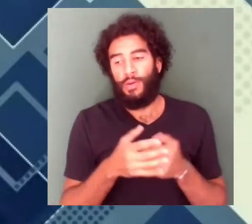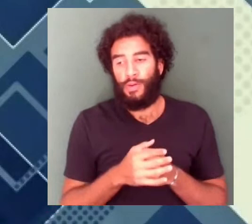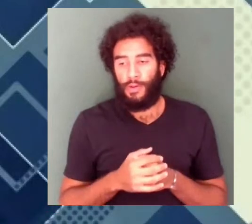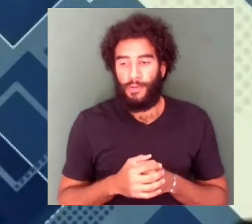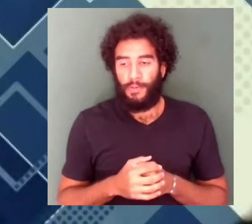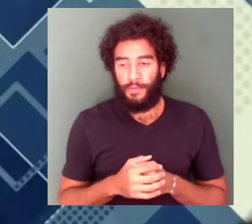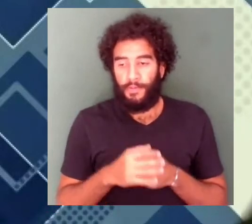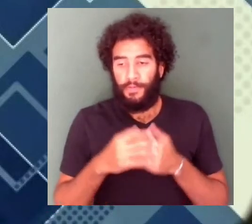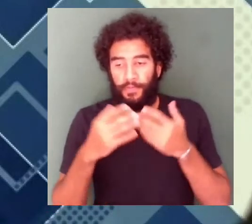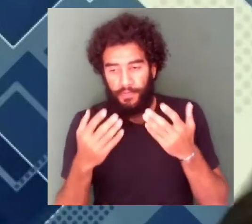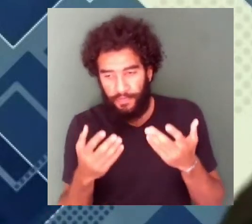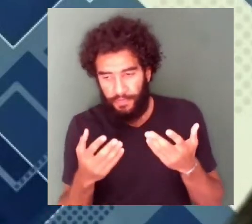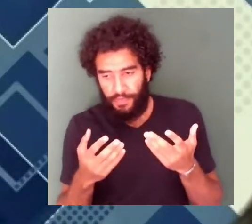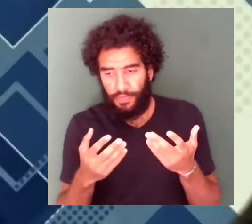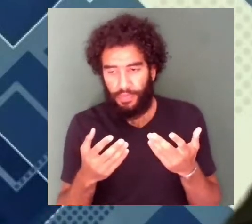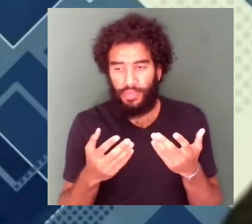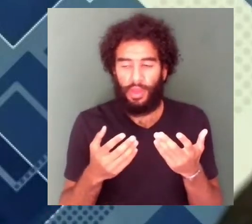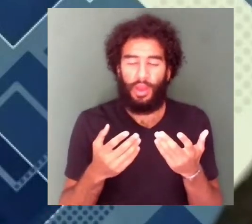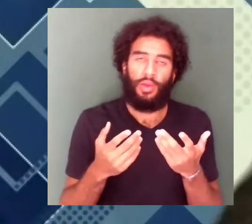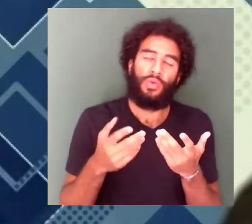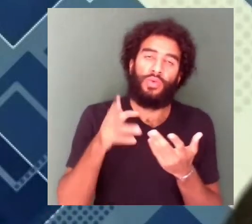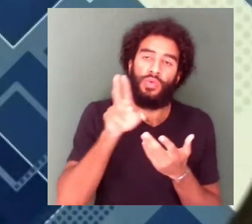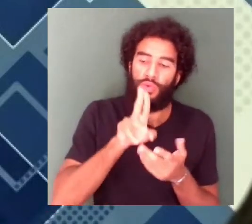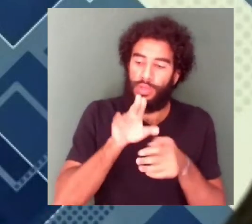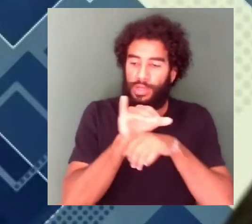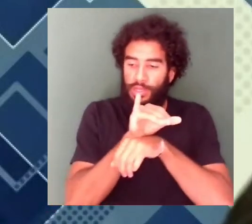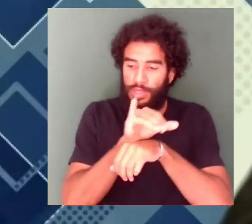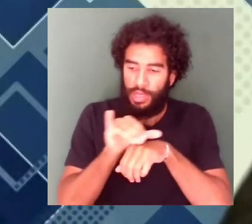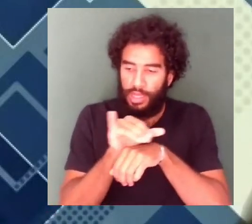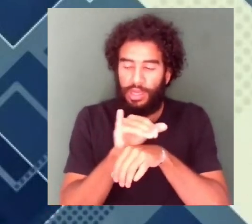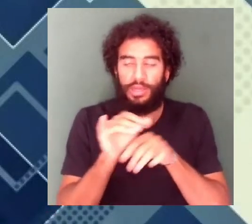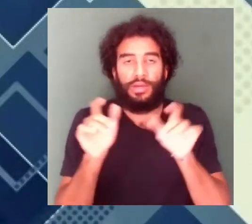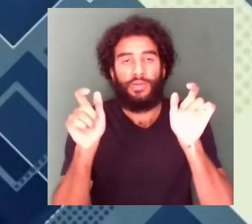are infringing the law, and we seek out some